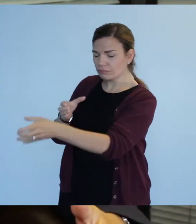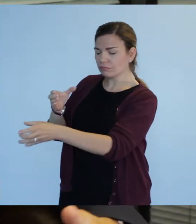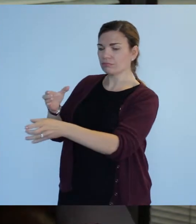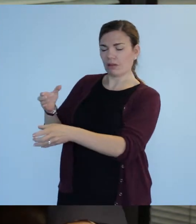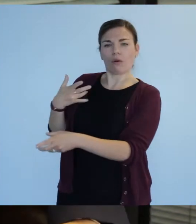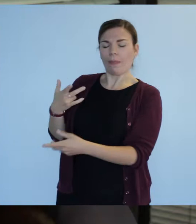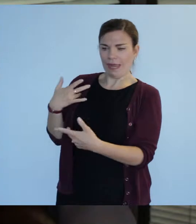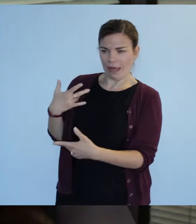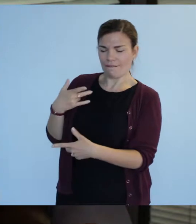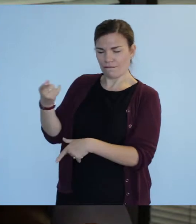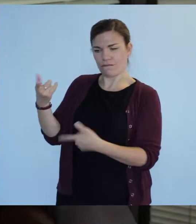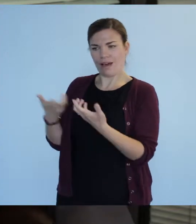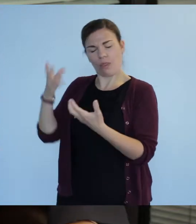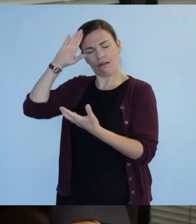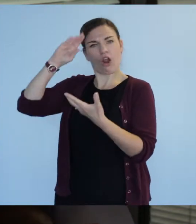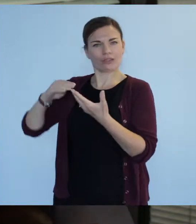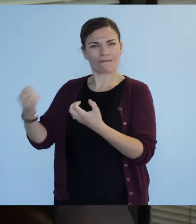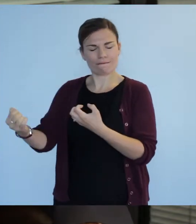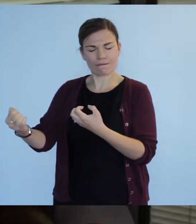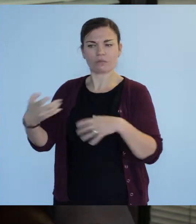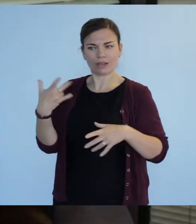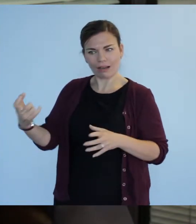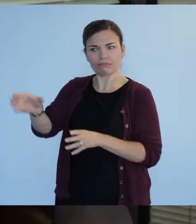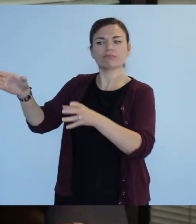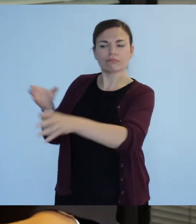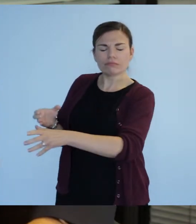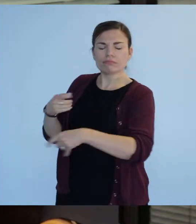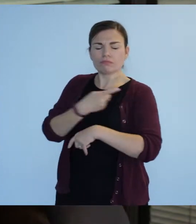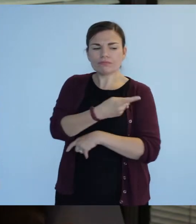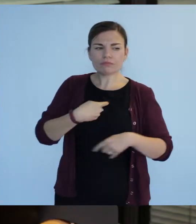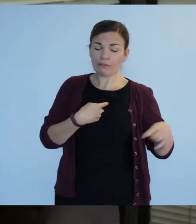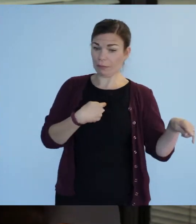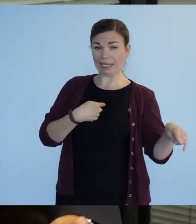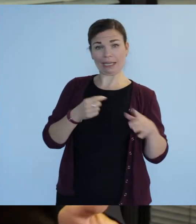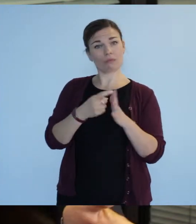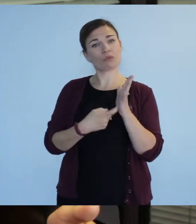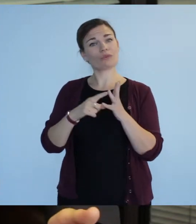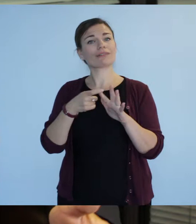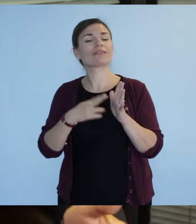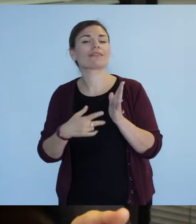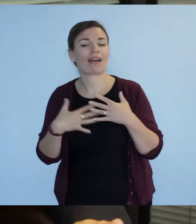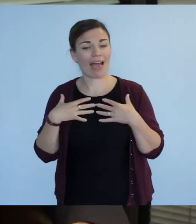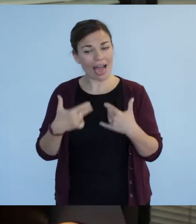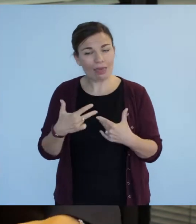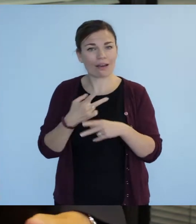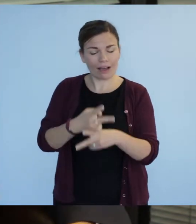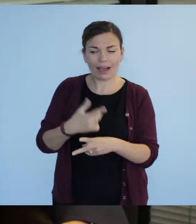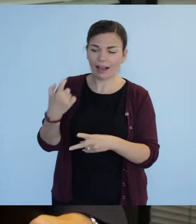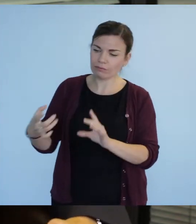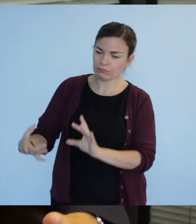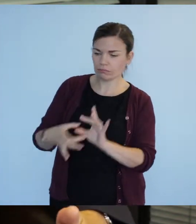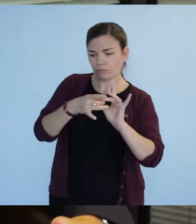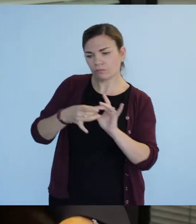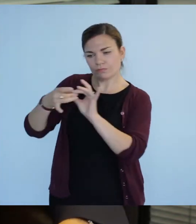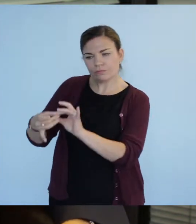living with sensory loss is fundamental. So I think the first and foremost for me is prudent healthcare contributing to co-producing